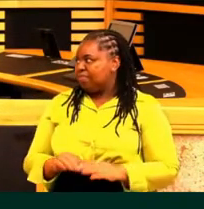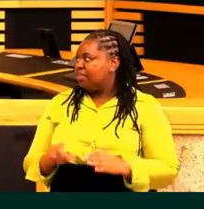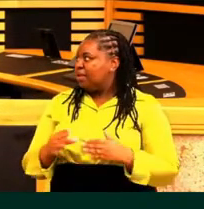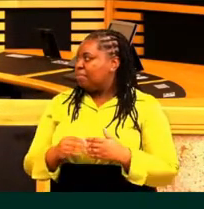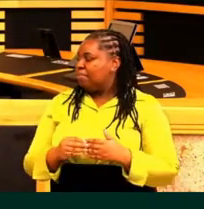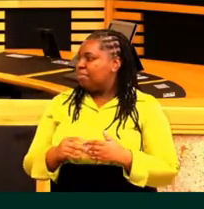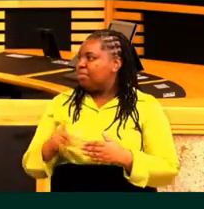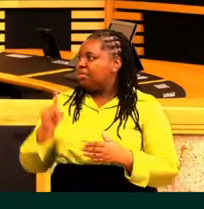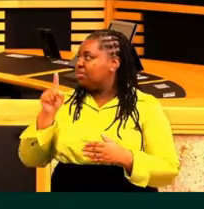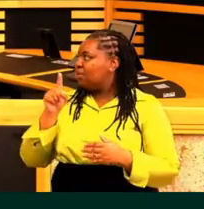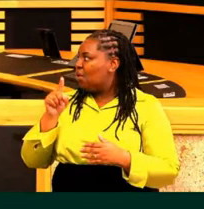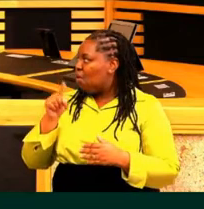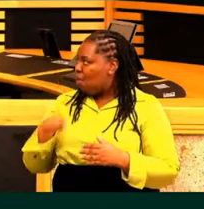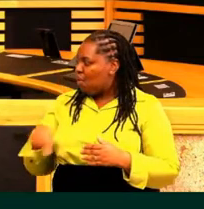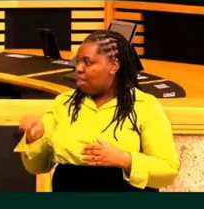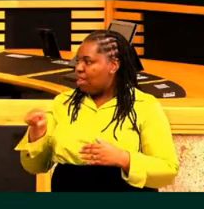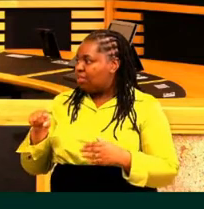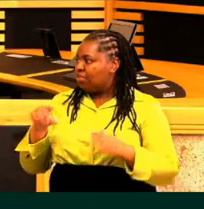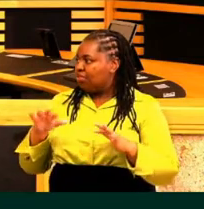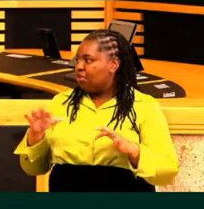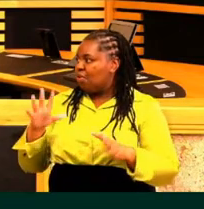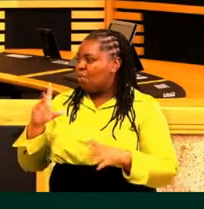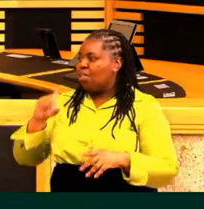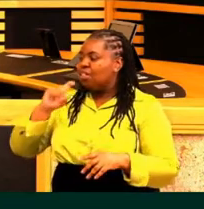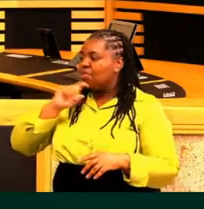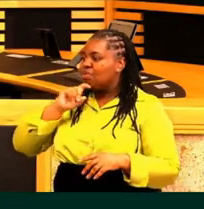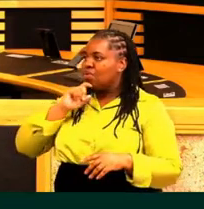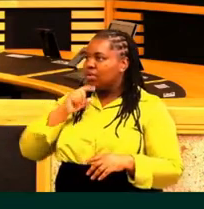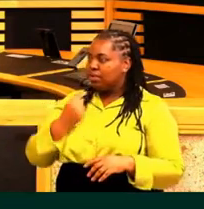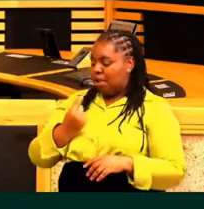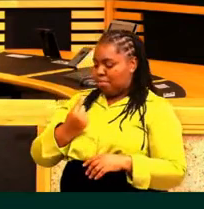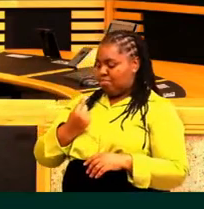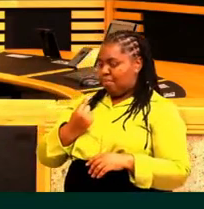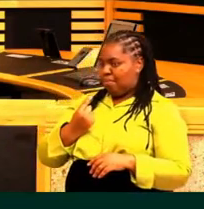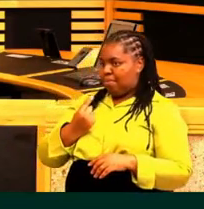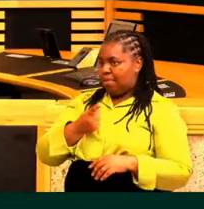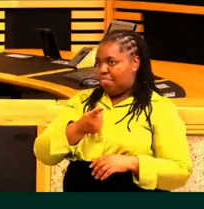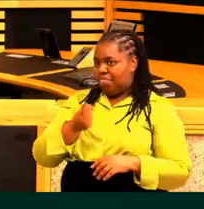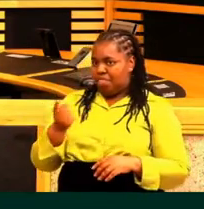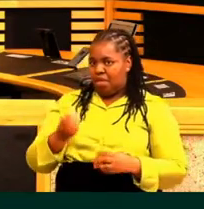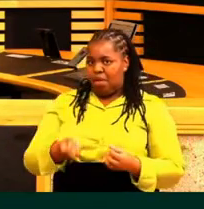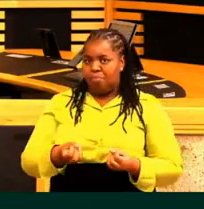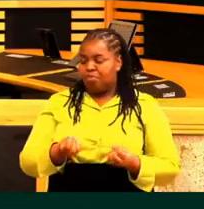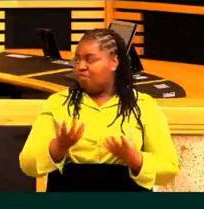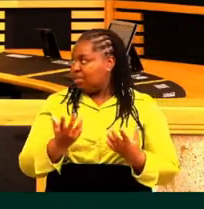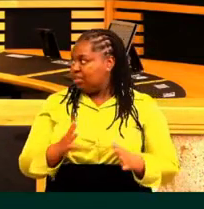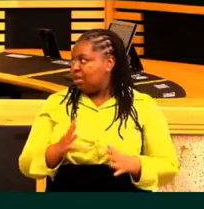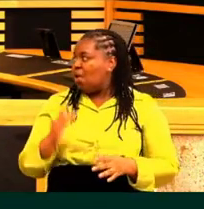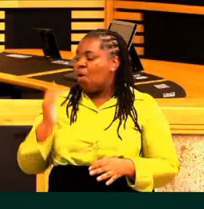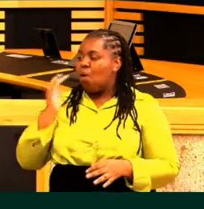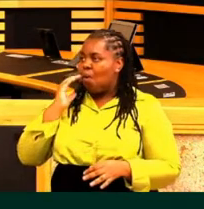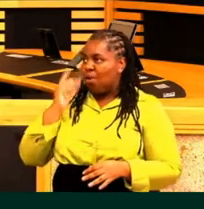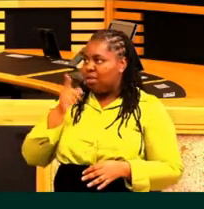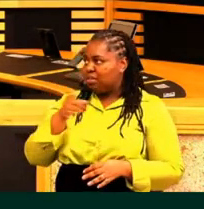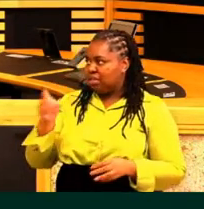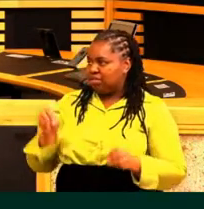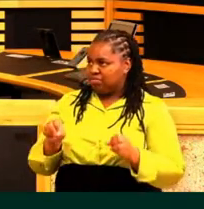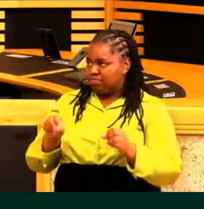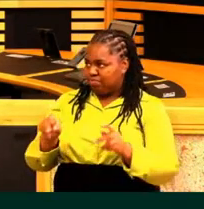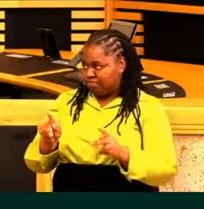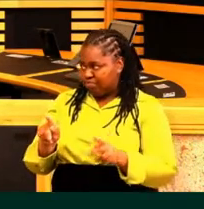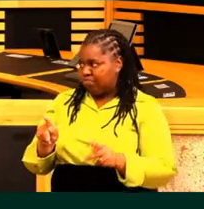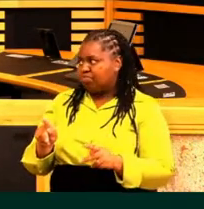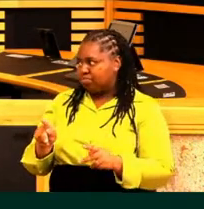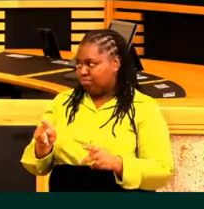are in the chamber will use the microphones provided for them when they are recognized by the presiding